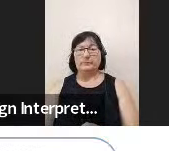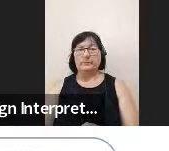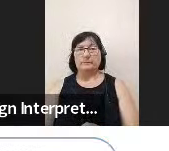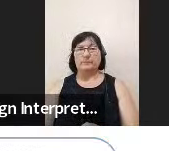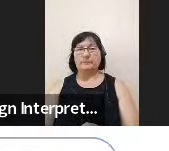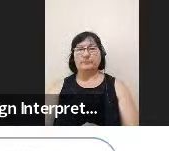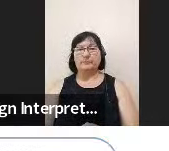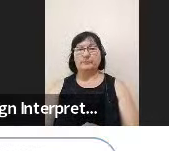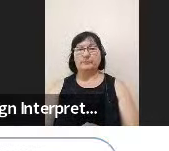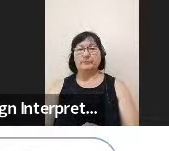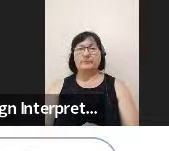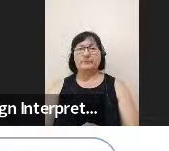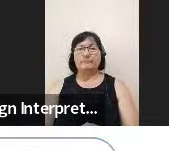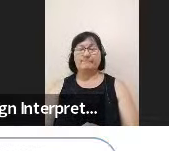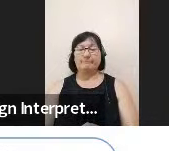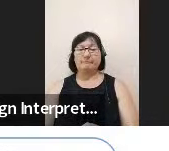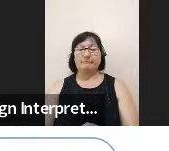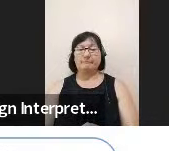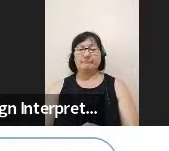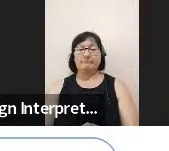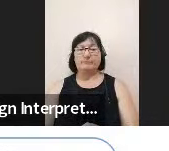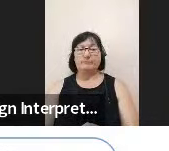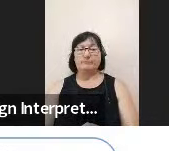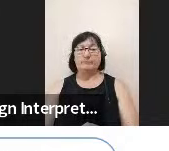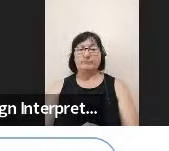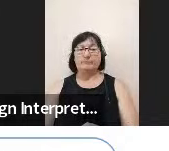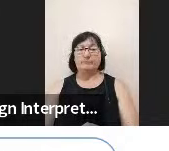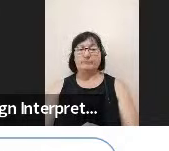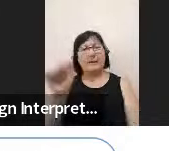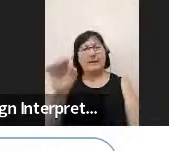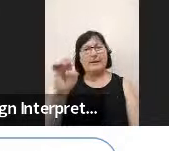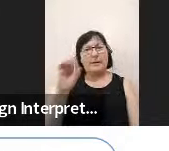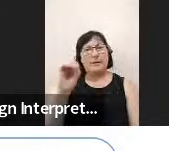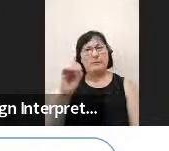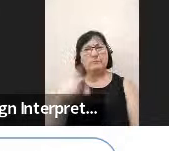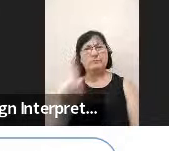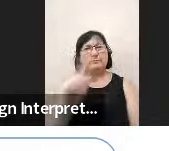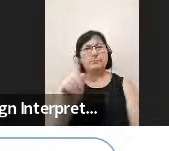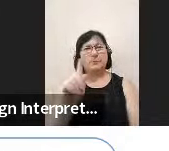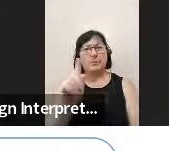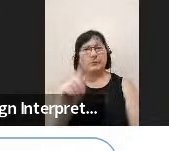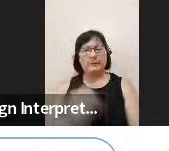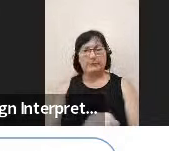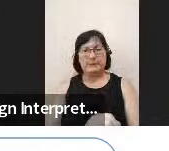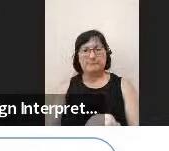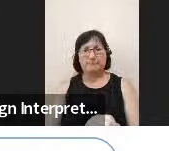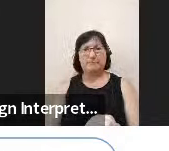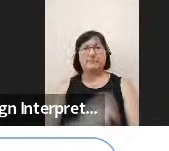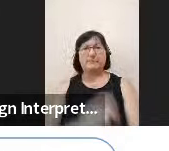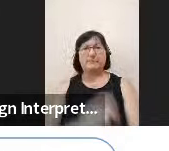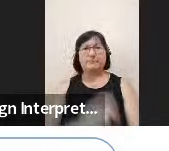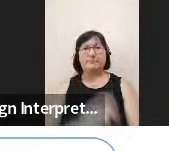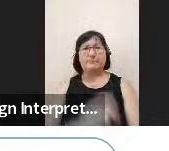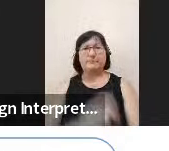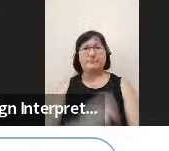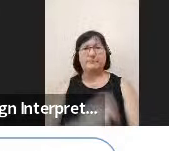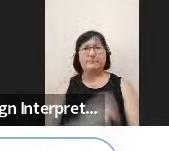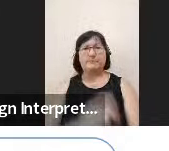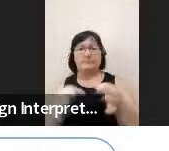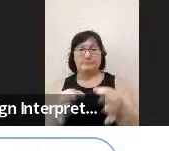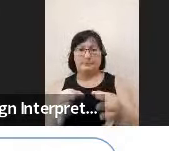So what is AEO? You've heard on the opening address, the explanation and the details in terms of what this AEO program is